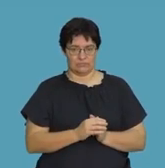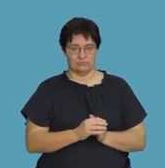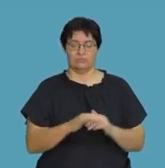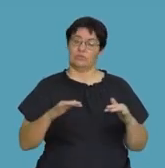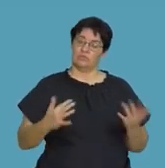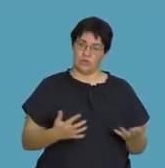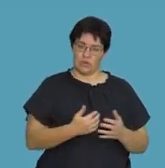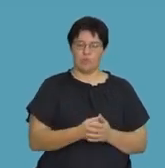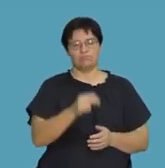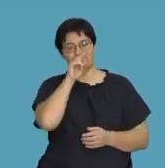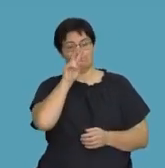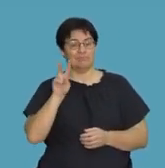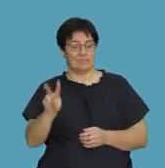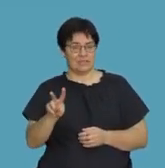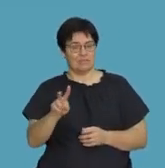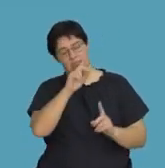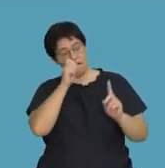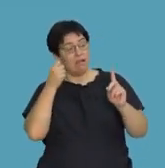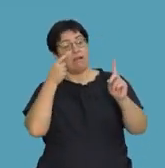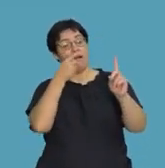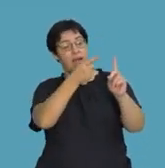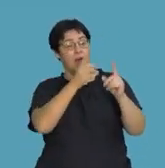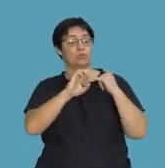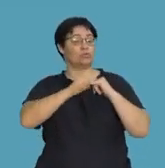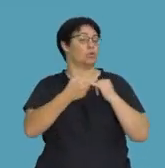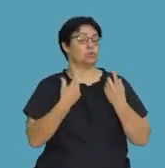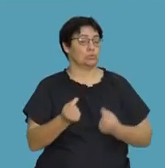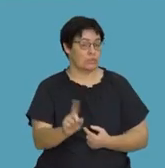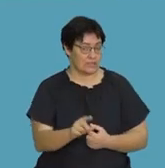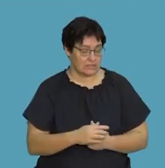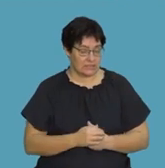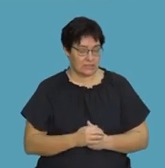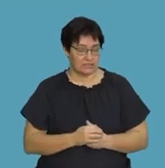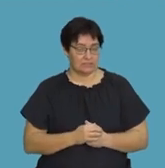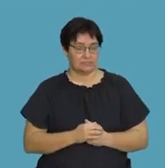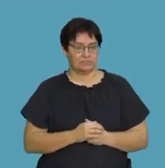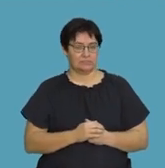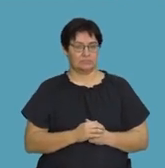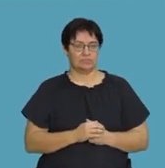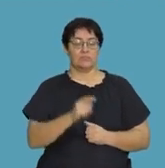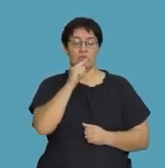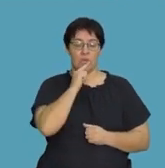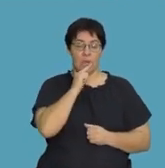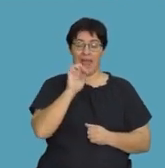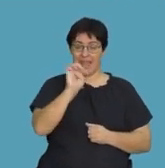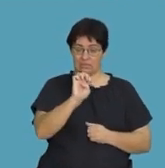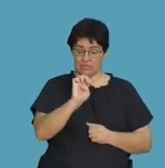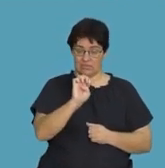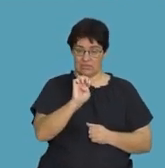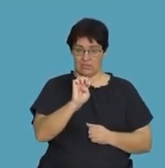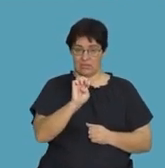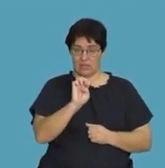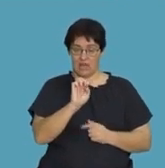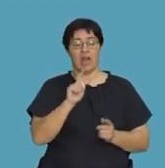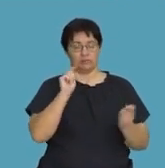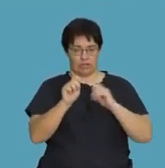guys, as you can see, the goal that we've been trying to do here is always make sure that your exponents are